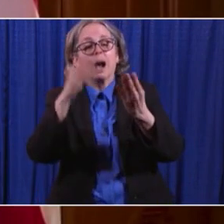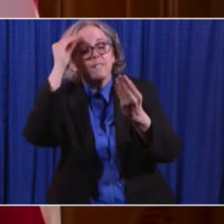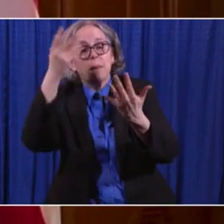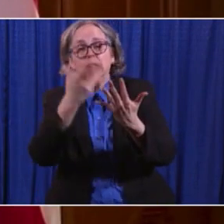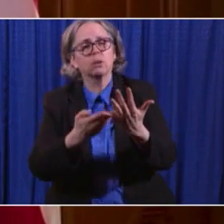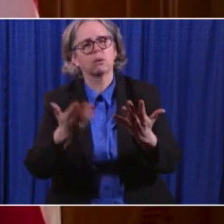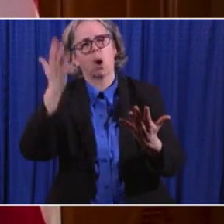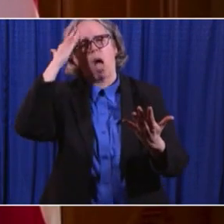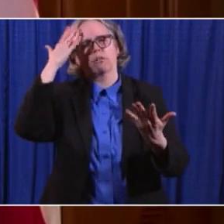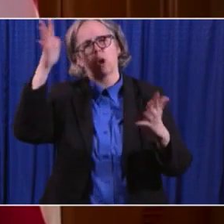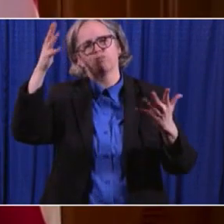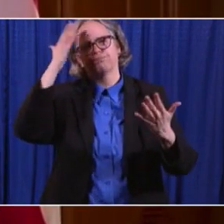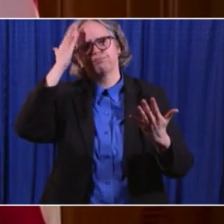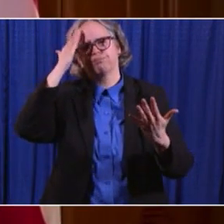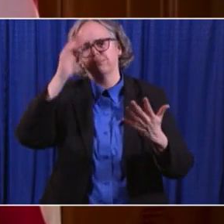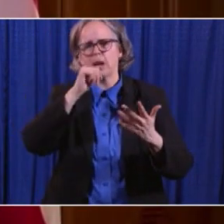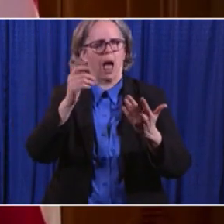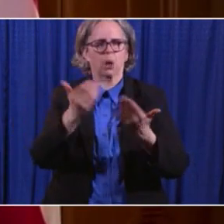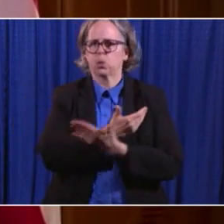much, Director.